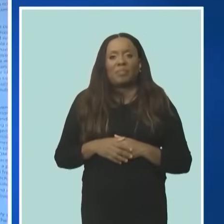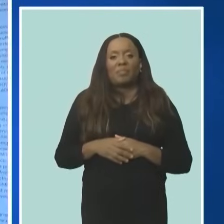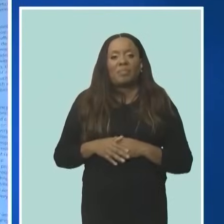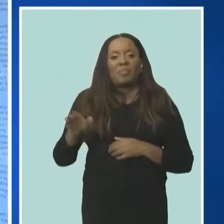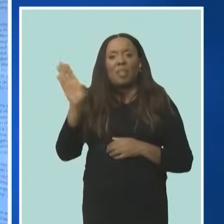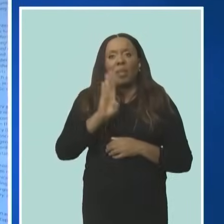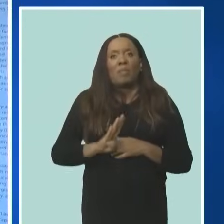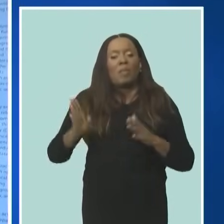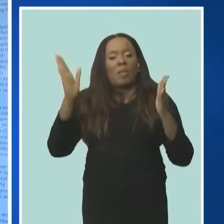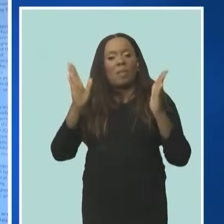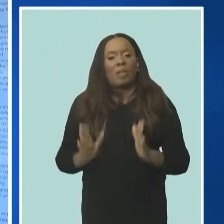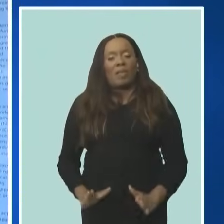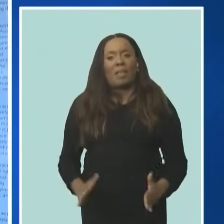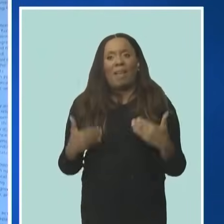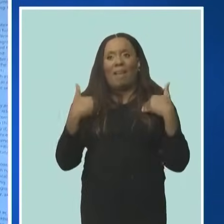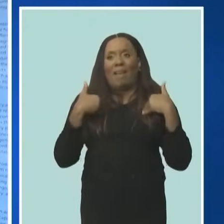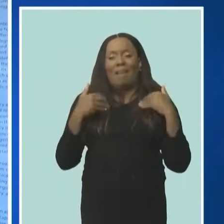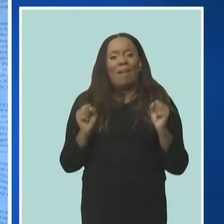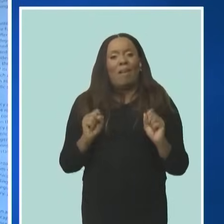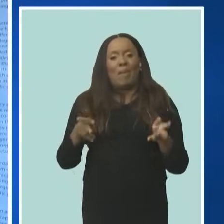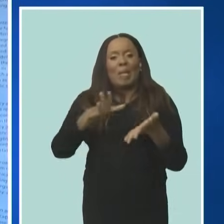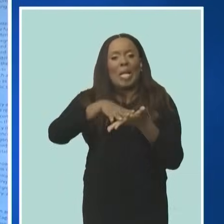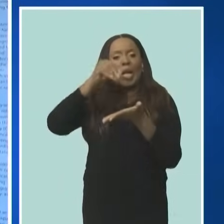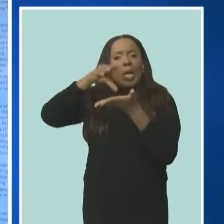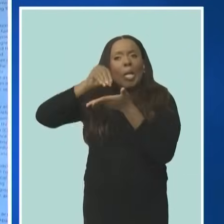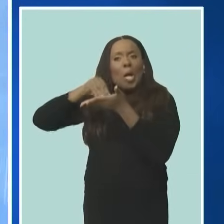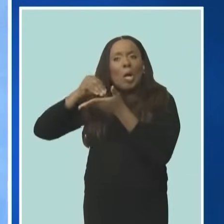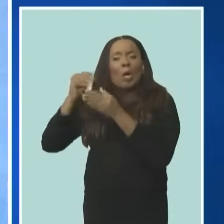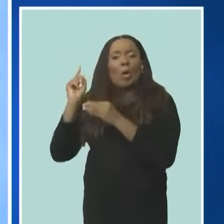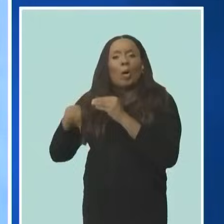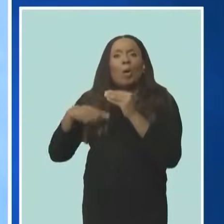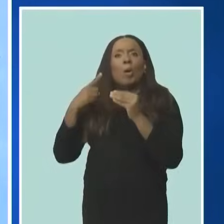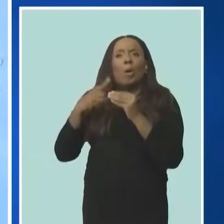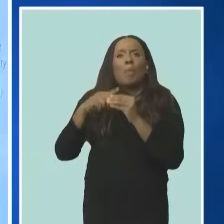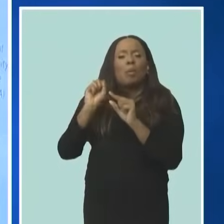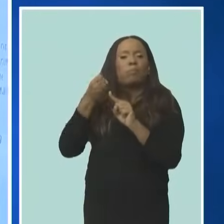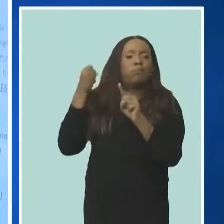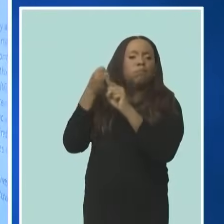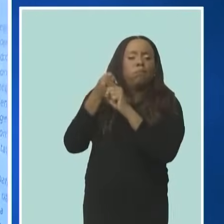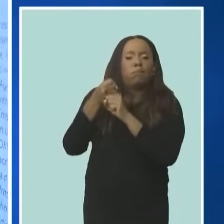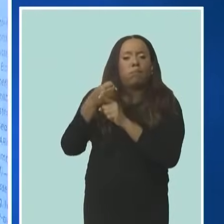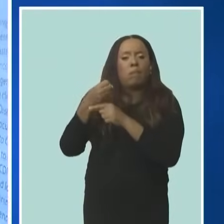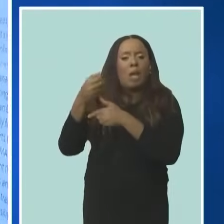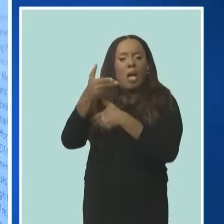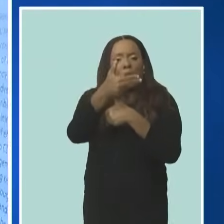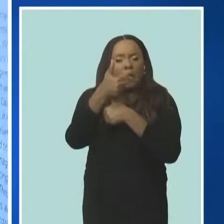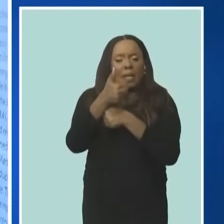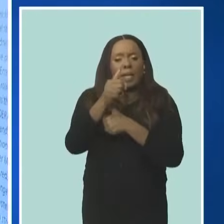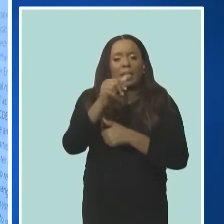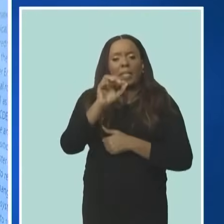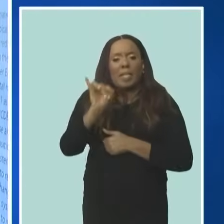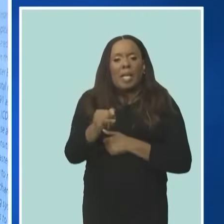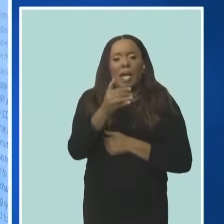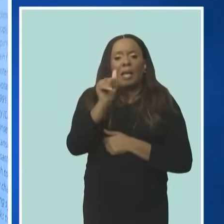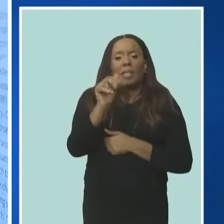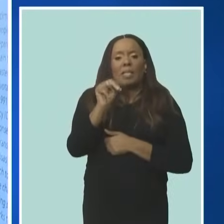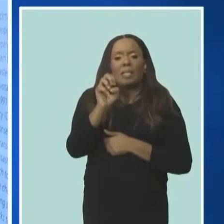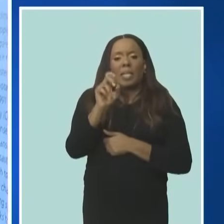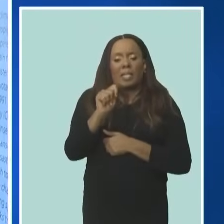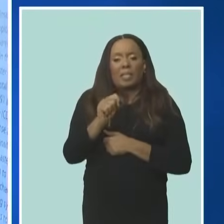Barbadians are being given an opportunity to learn more about the lasting impact Hurricane Janet, which landed on September 22,